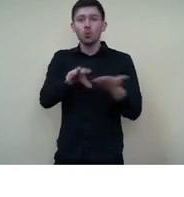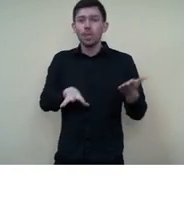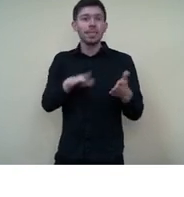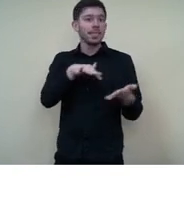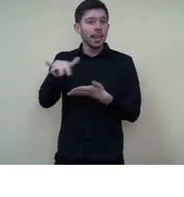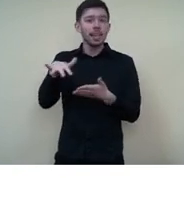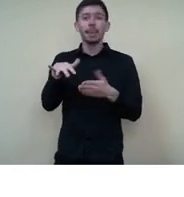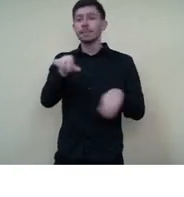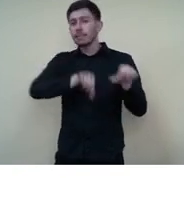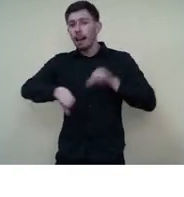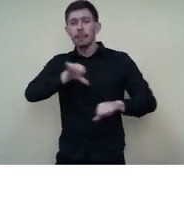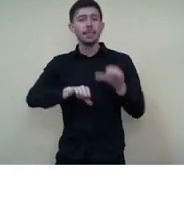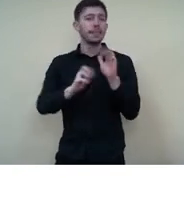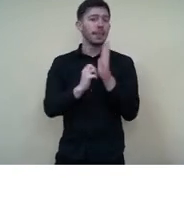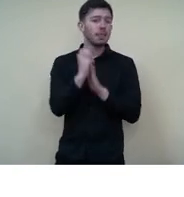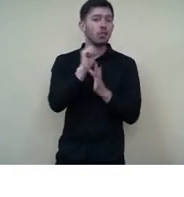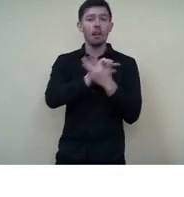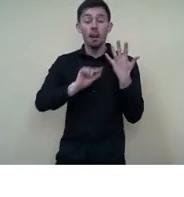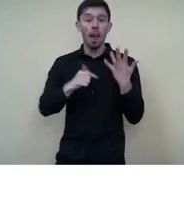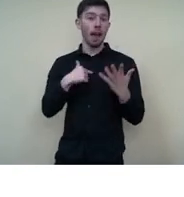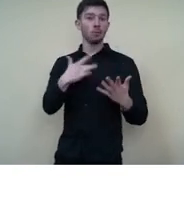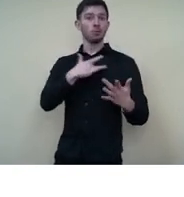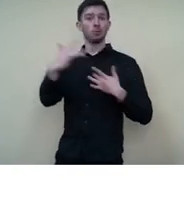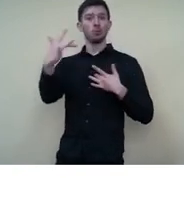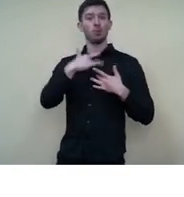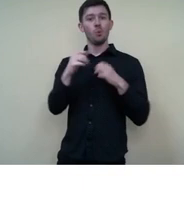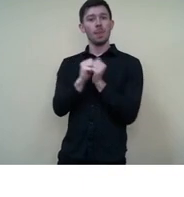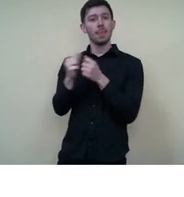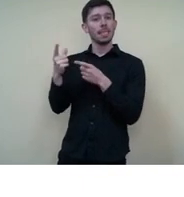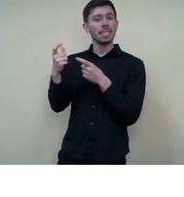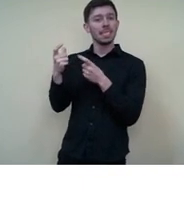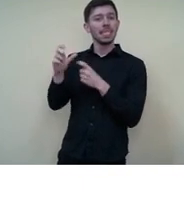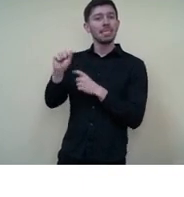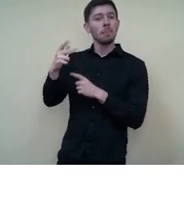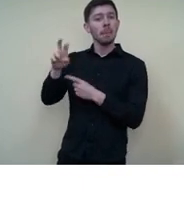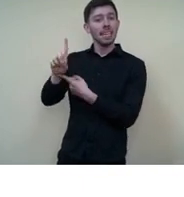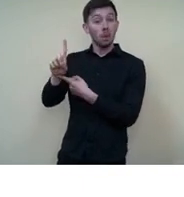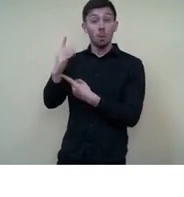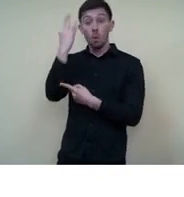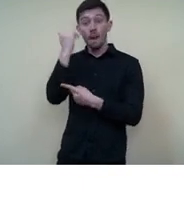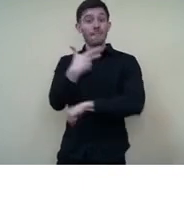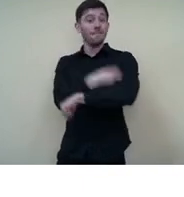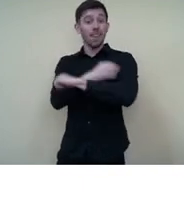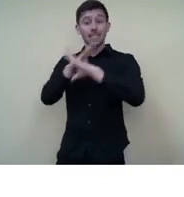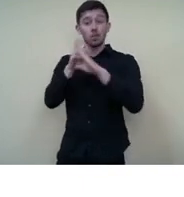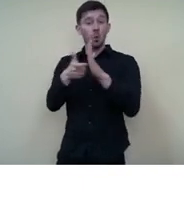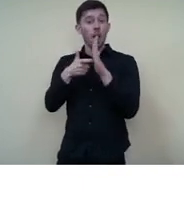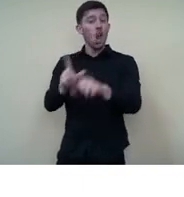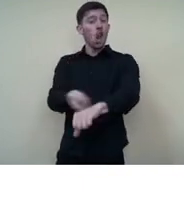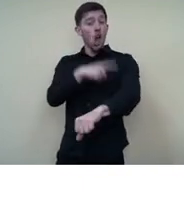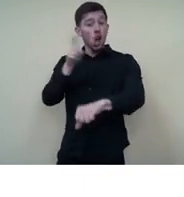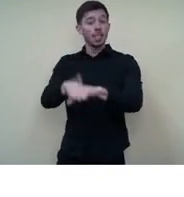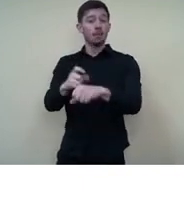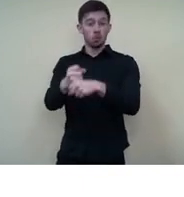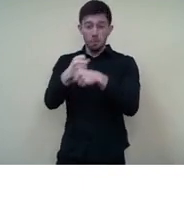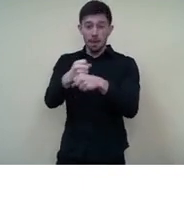cancer, one thing I was really concerned about was the speed, because as I'm going to go into, vaccines take a long time to make.